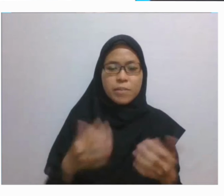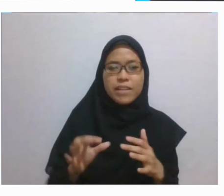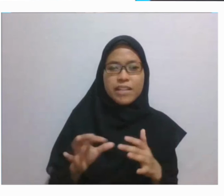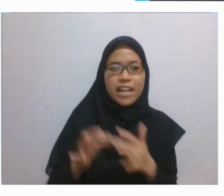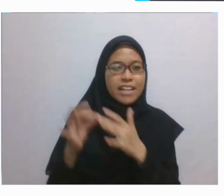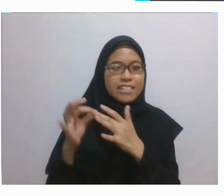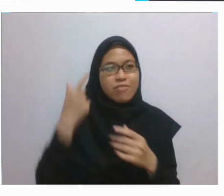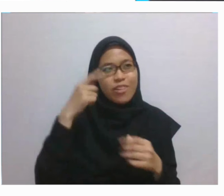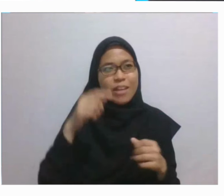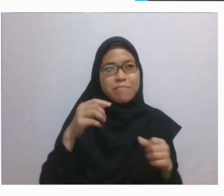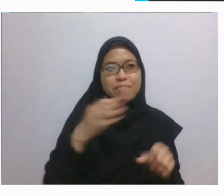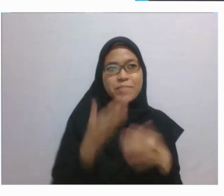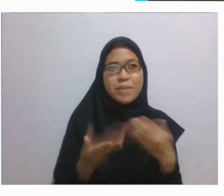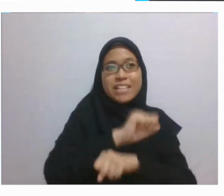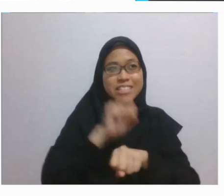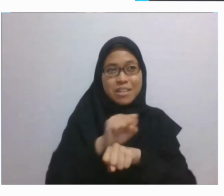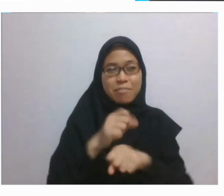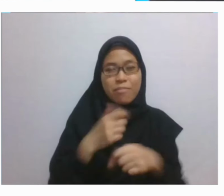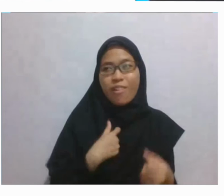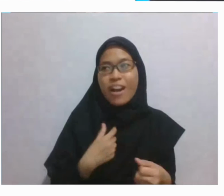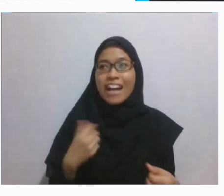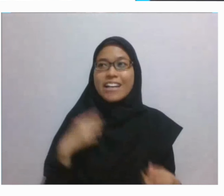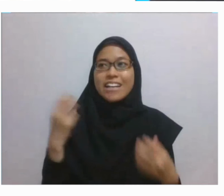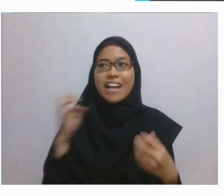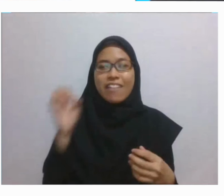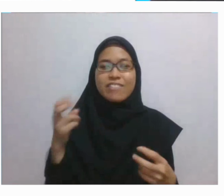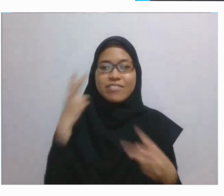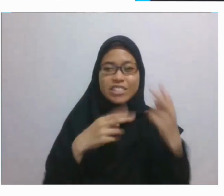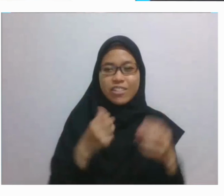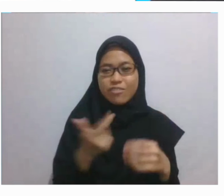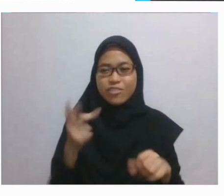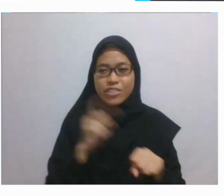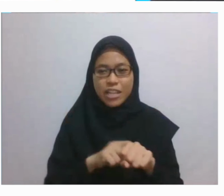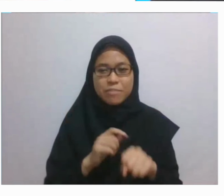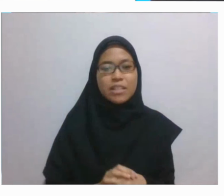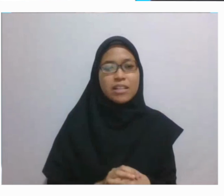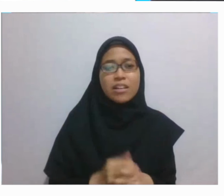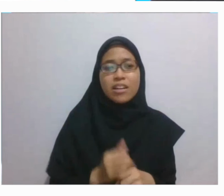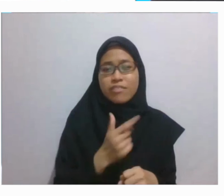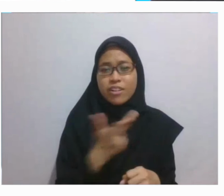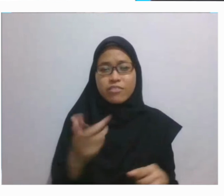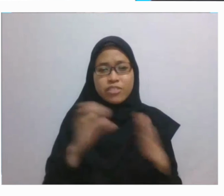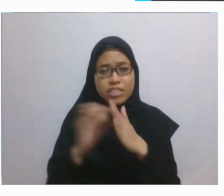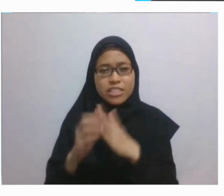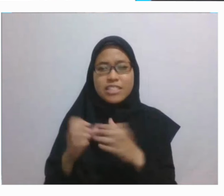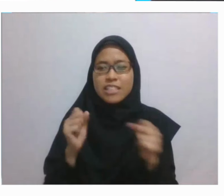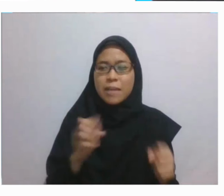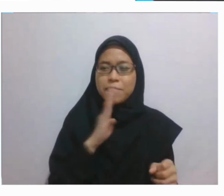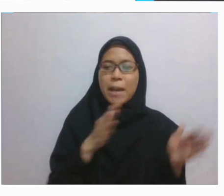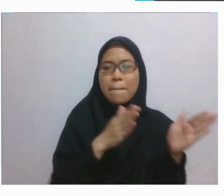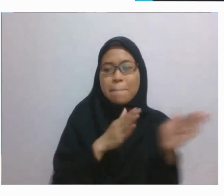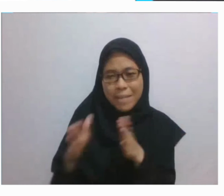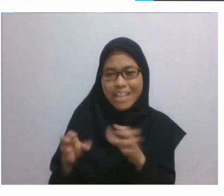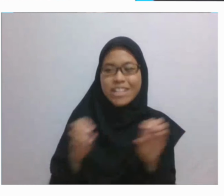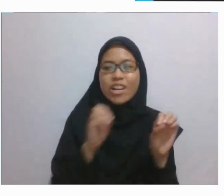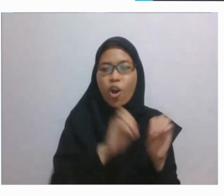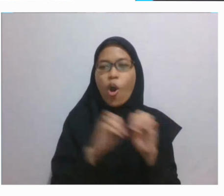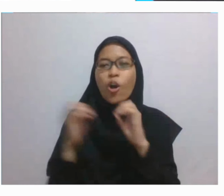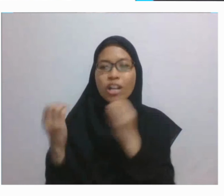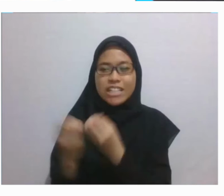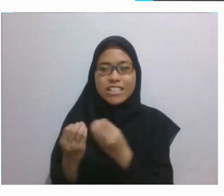Singapore, which I have had the pleasure of visiting on a couple of occasions, very few cities can be as planned and as organized, right?